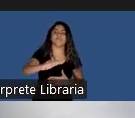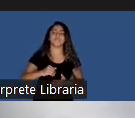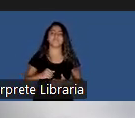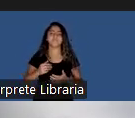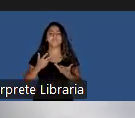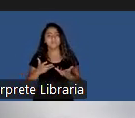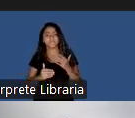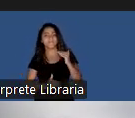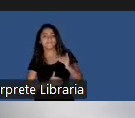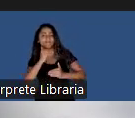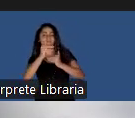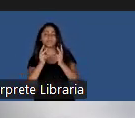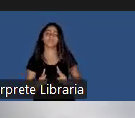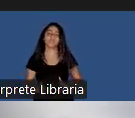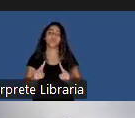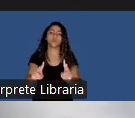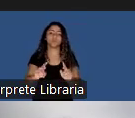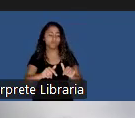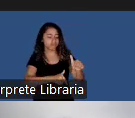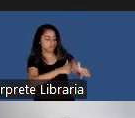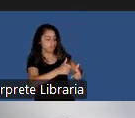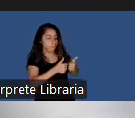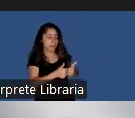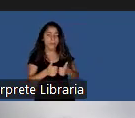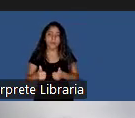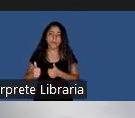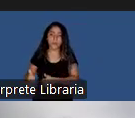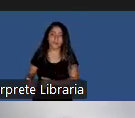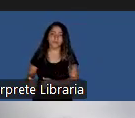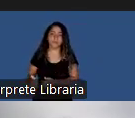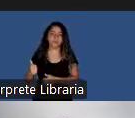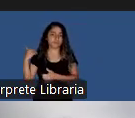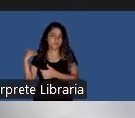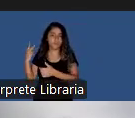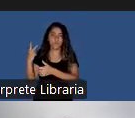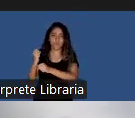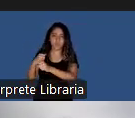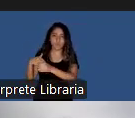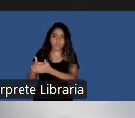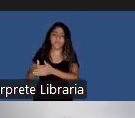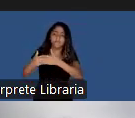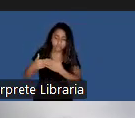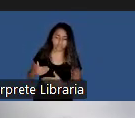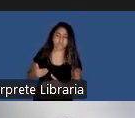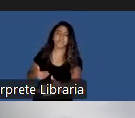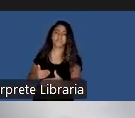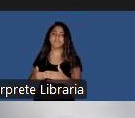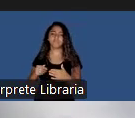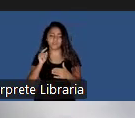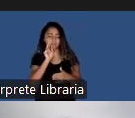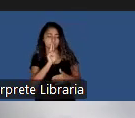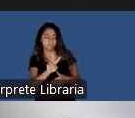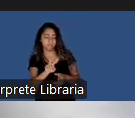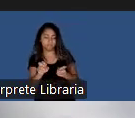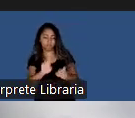So we're going to go on this growth journey, building more operational efficiency, as we